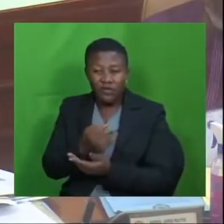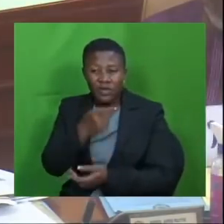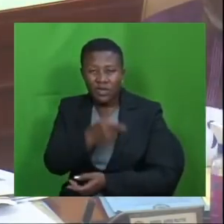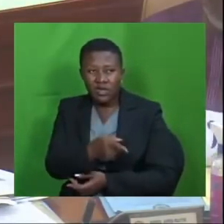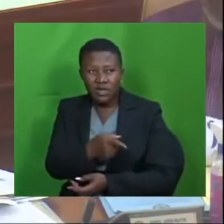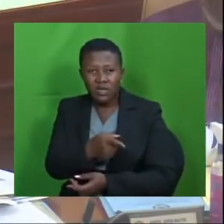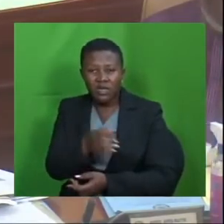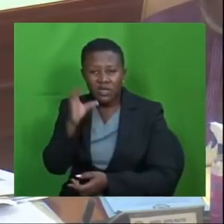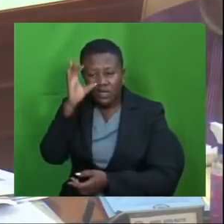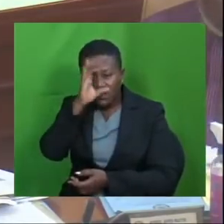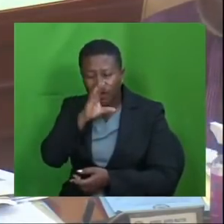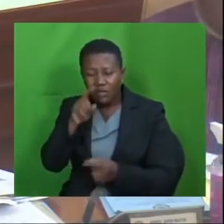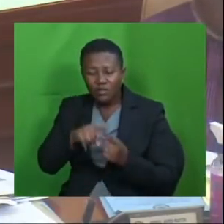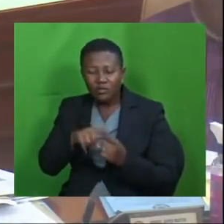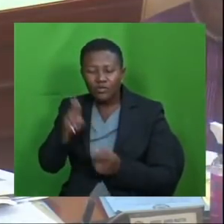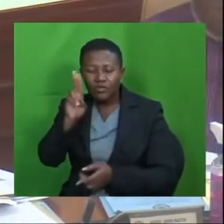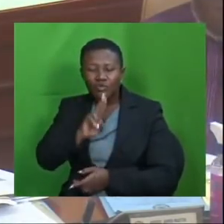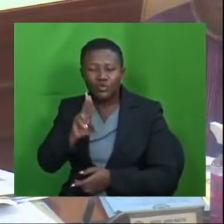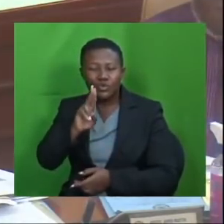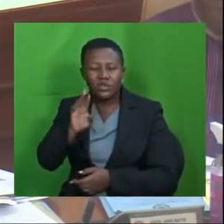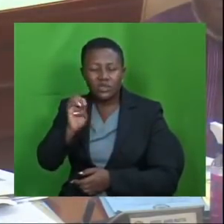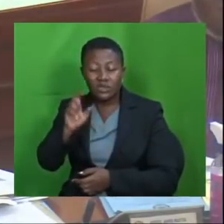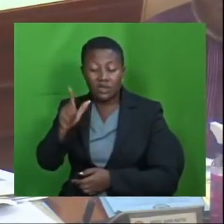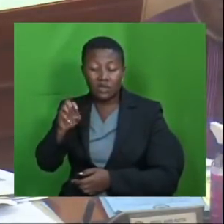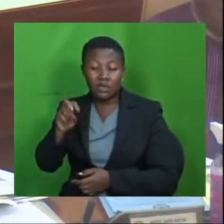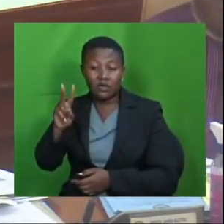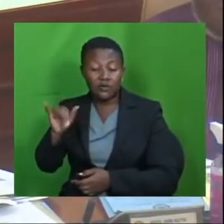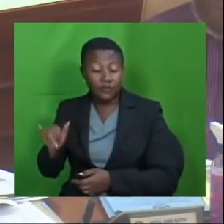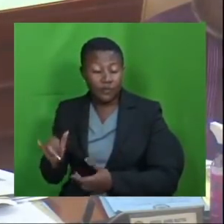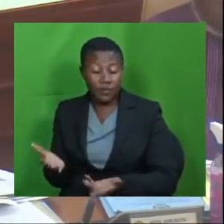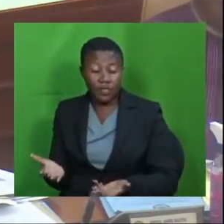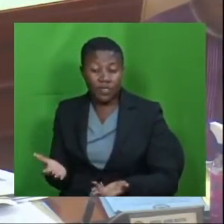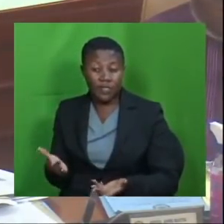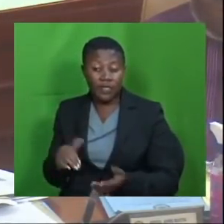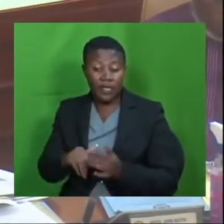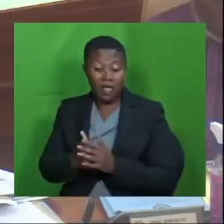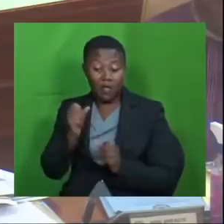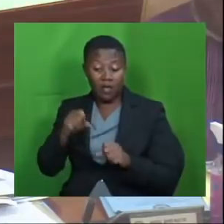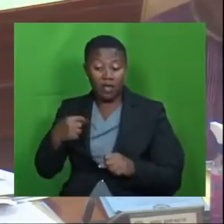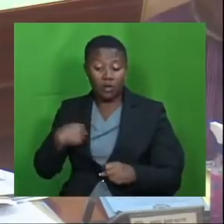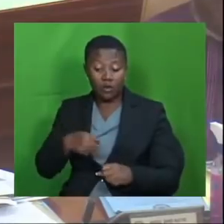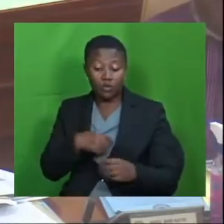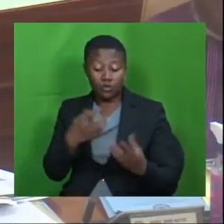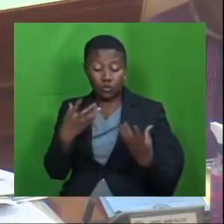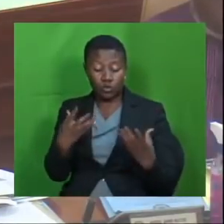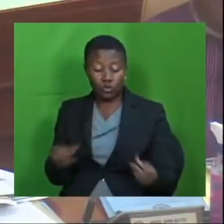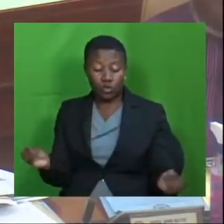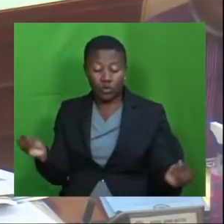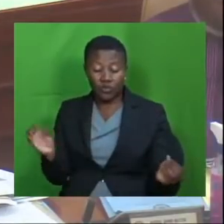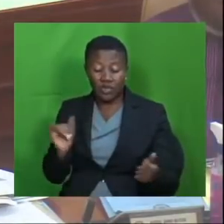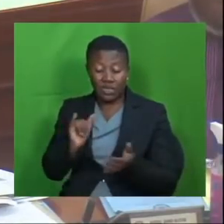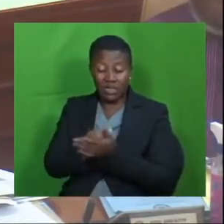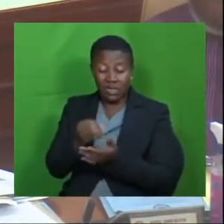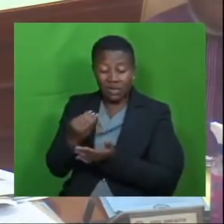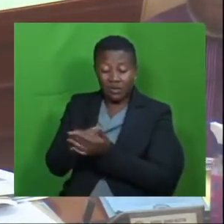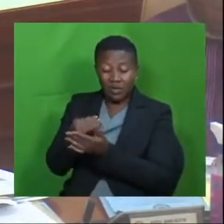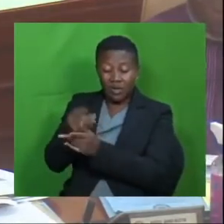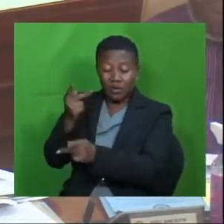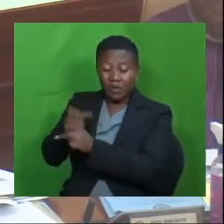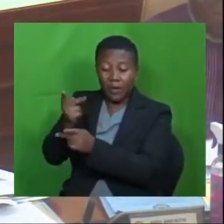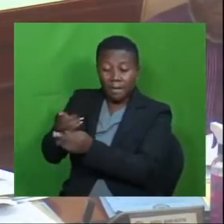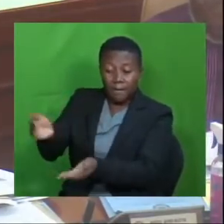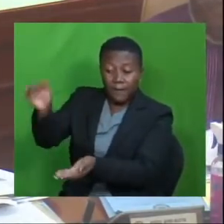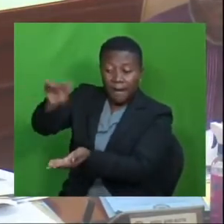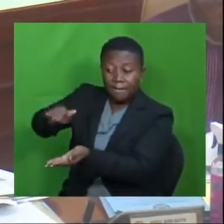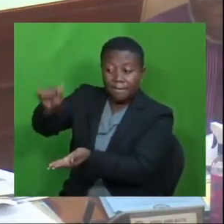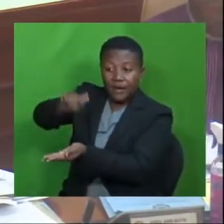to do e-levy. How are we going to deal with the growing debt of our country? How are we going to deal with